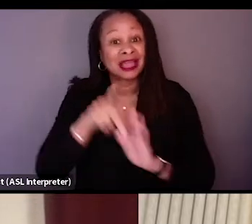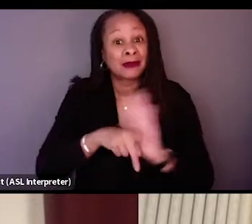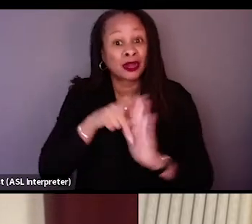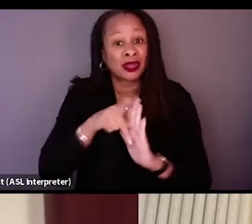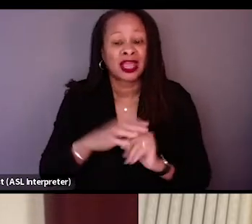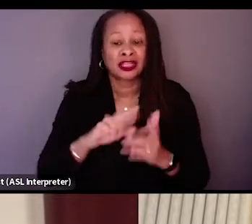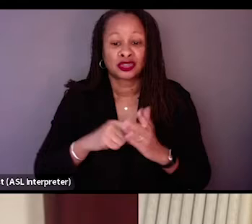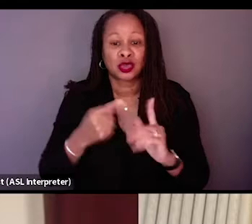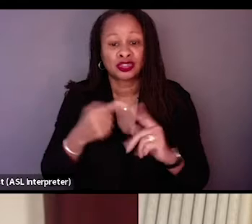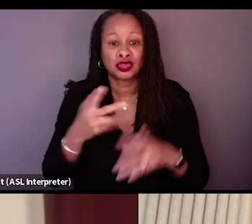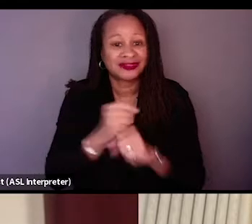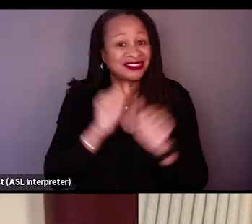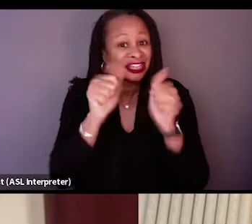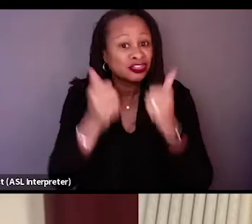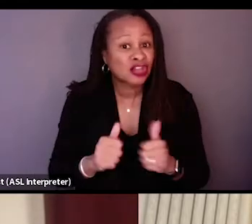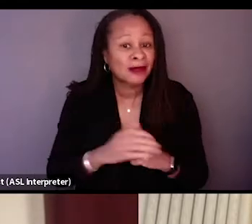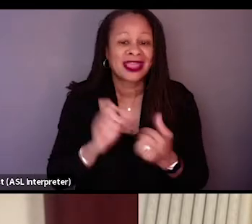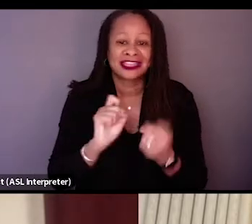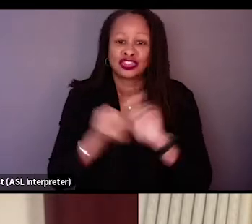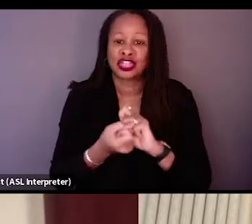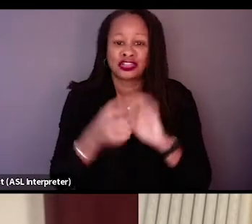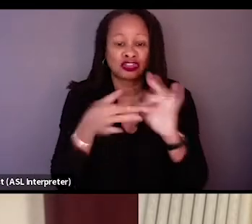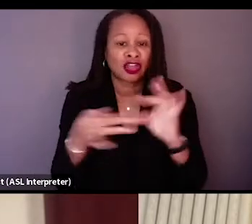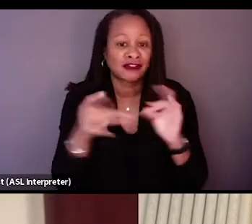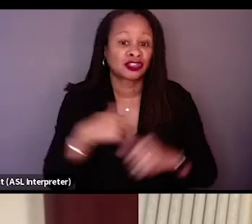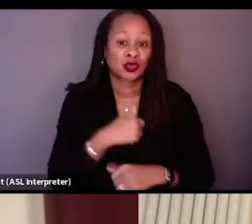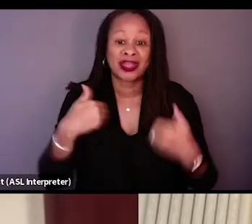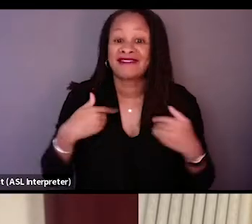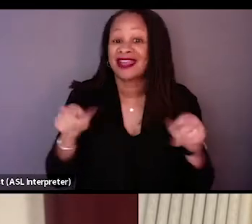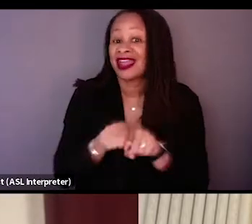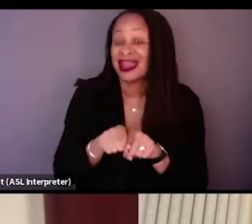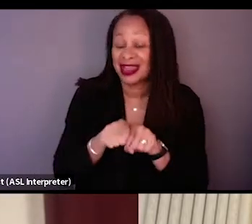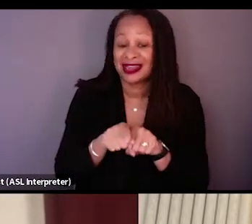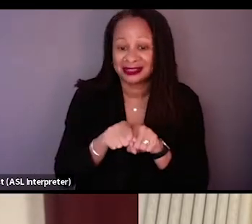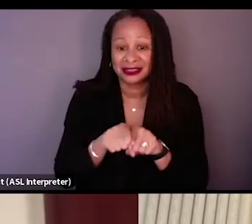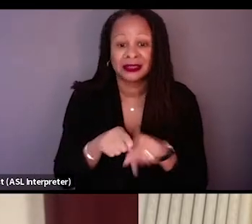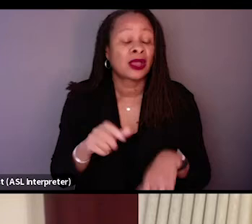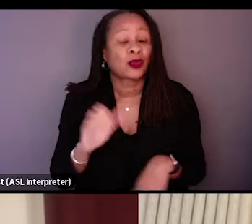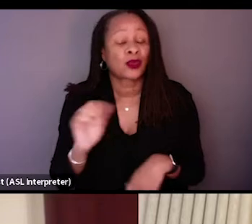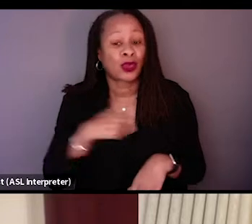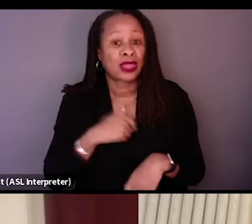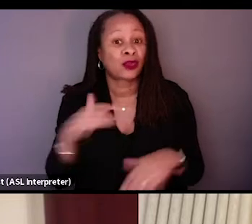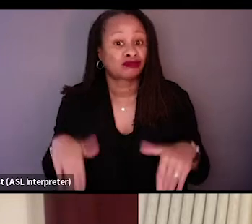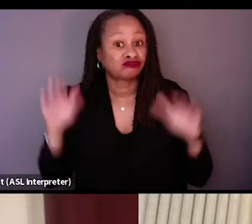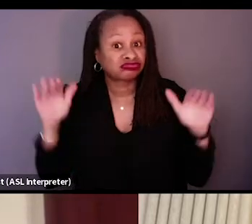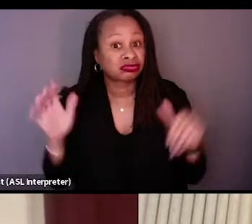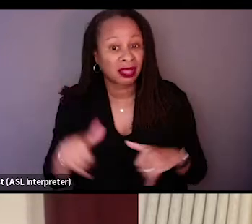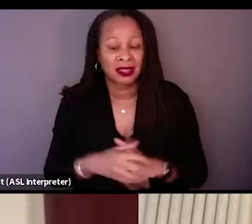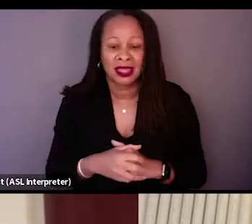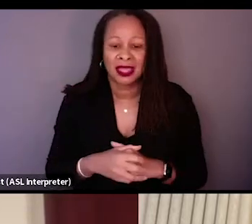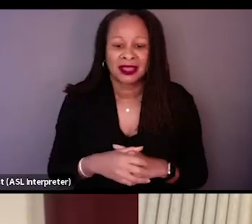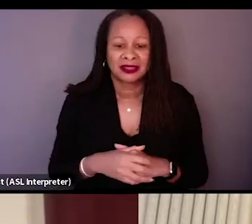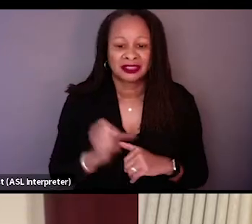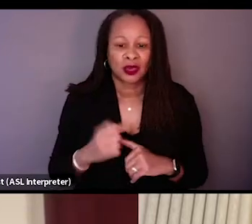to take shape and change the conversation we had as viewers of what we were shown. So you also